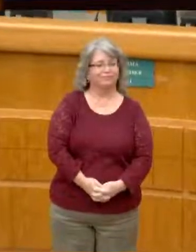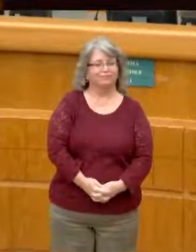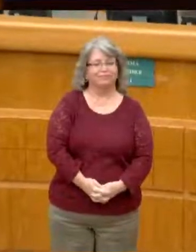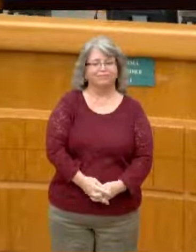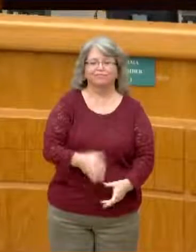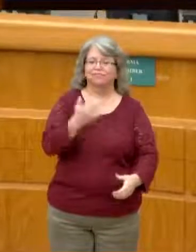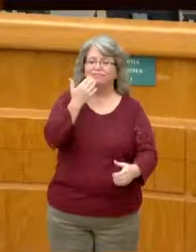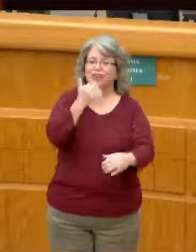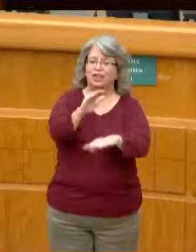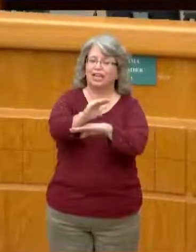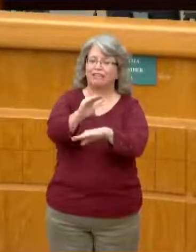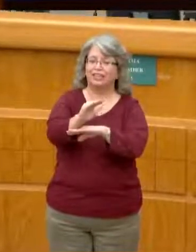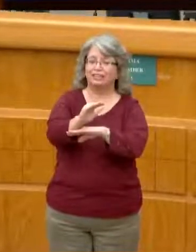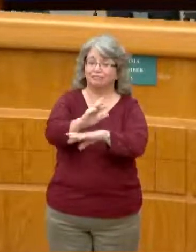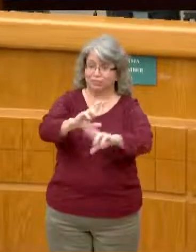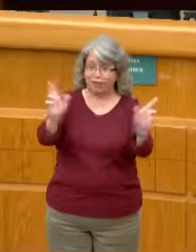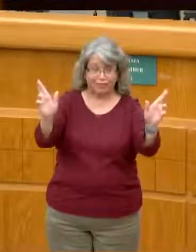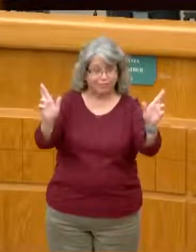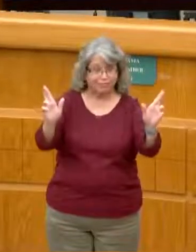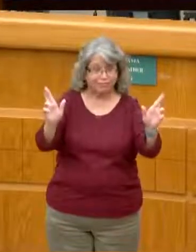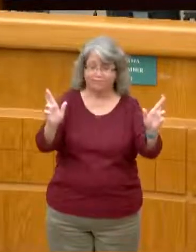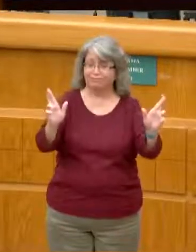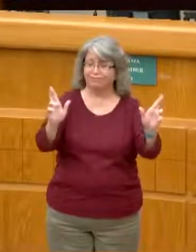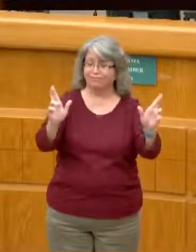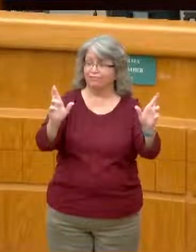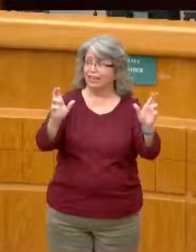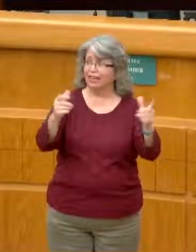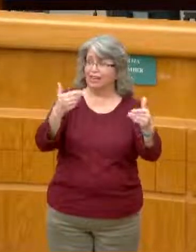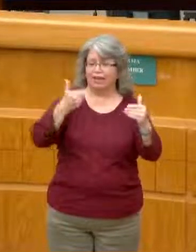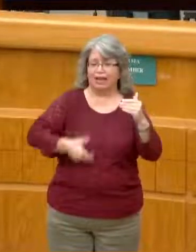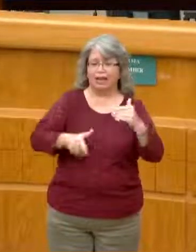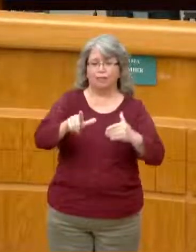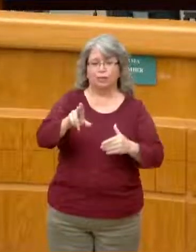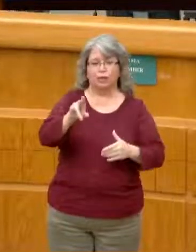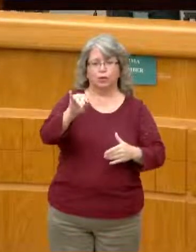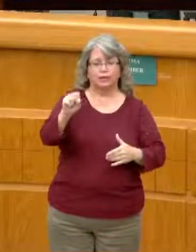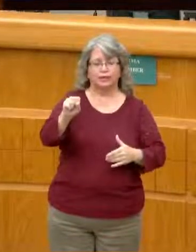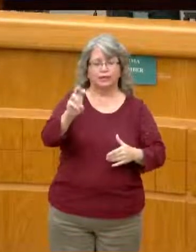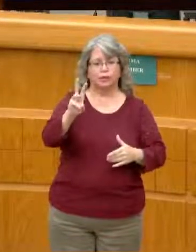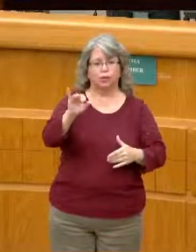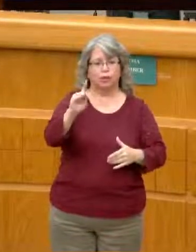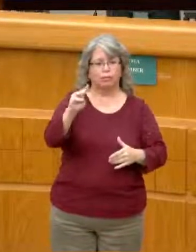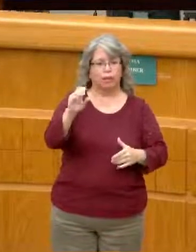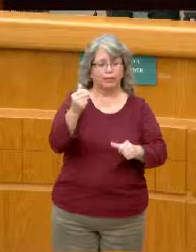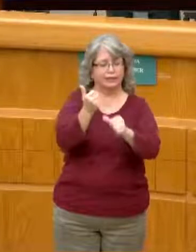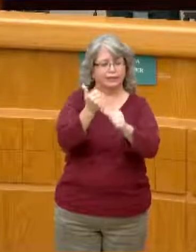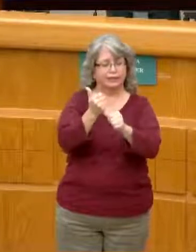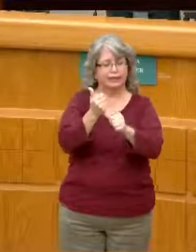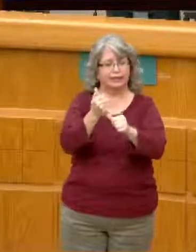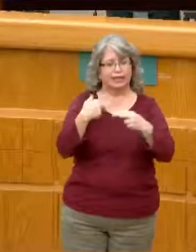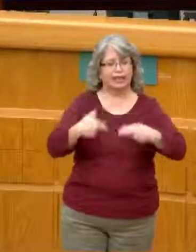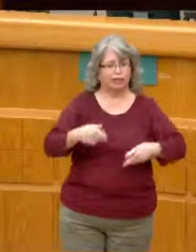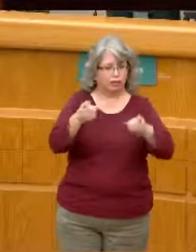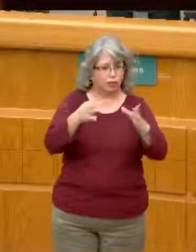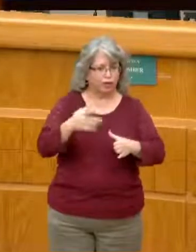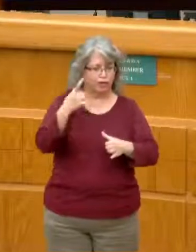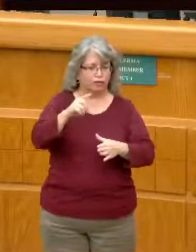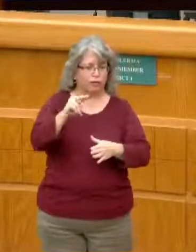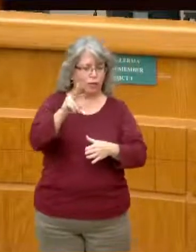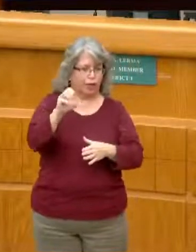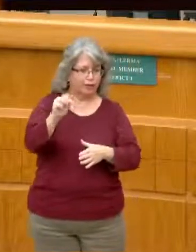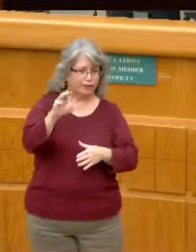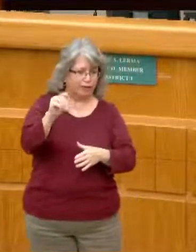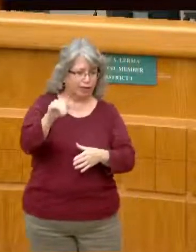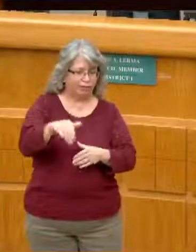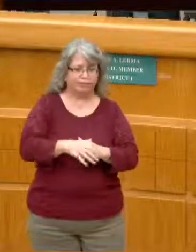Good evening. We ready? Hi, I'm Luis Wilmot, Assistant Director of Public Health for Corpus Christi and Oasis County. We're going to give you a quick